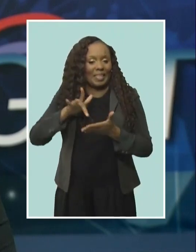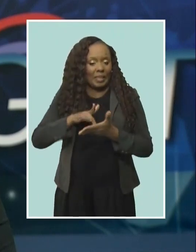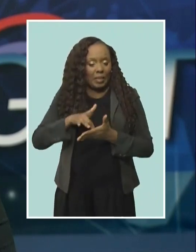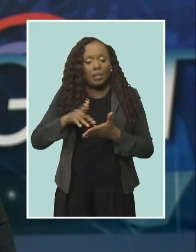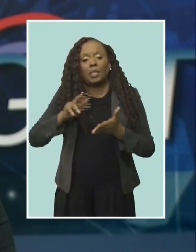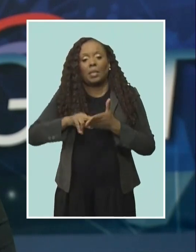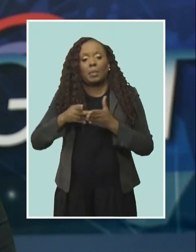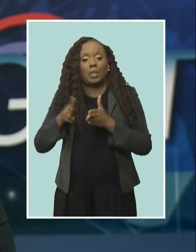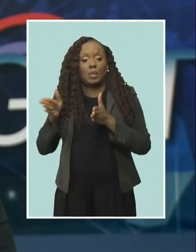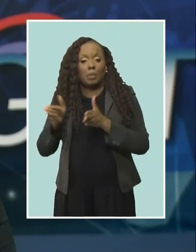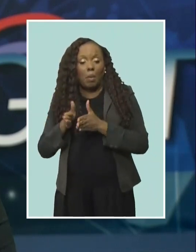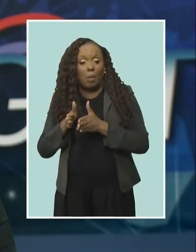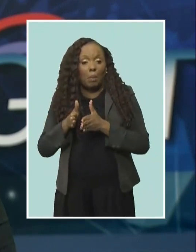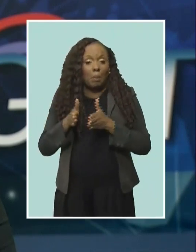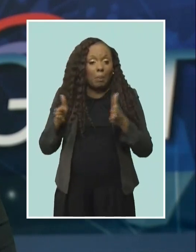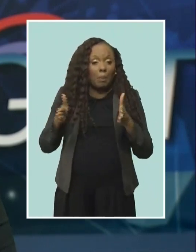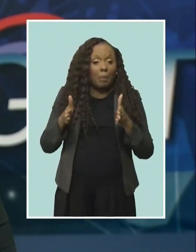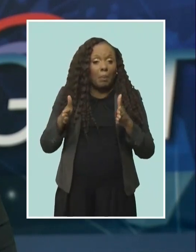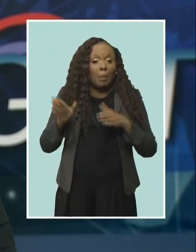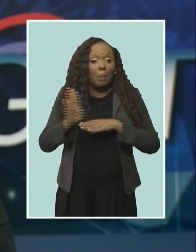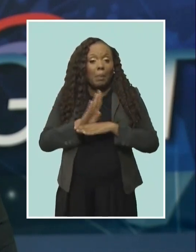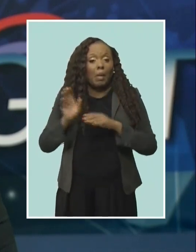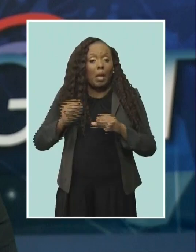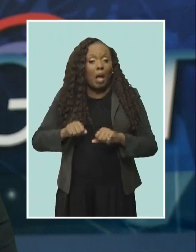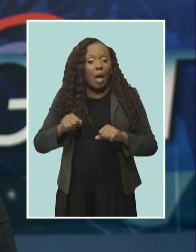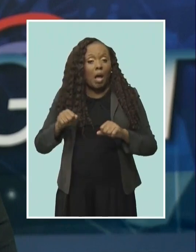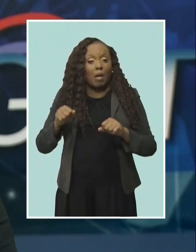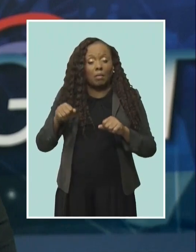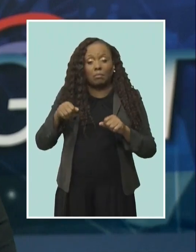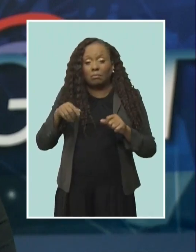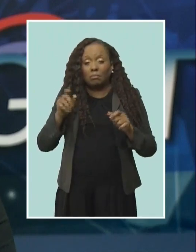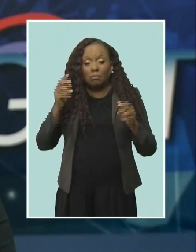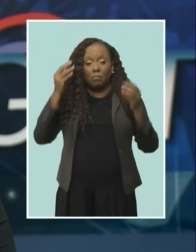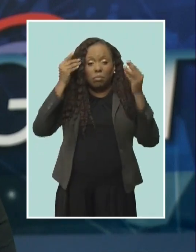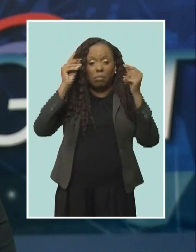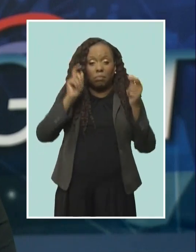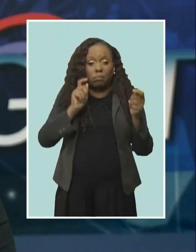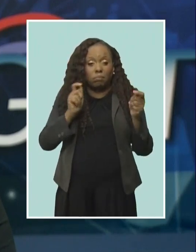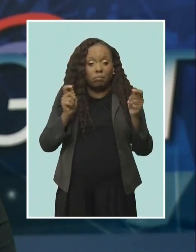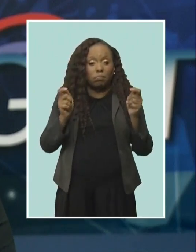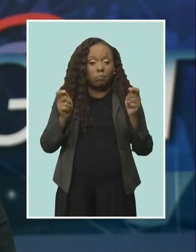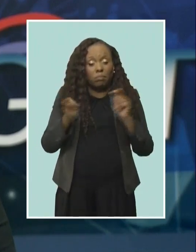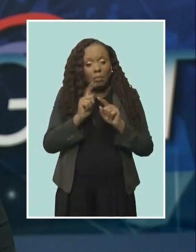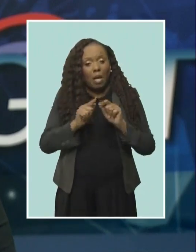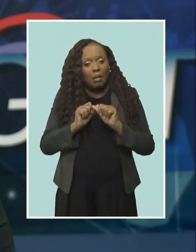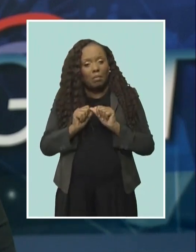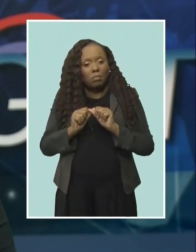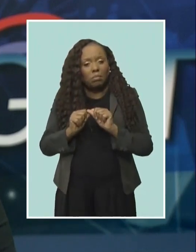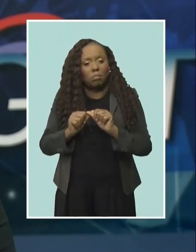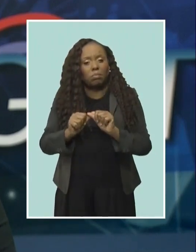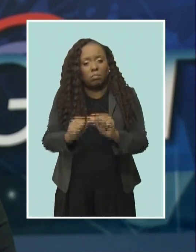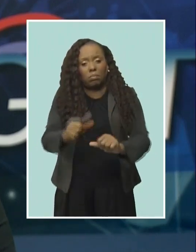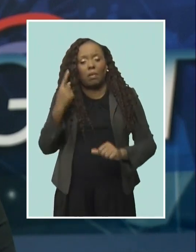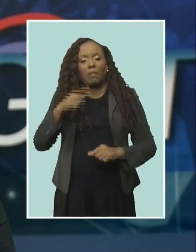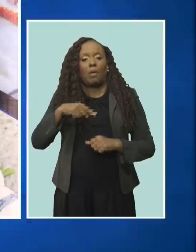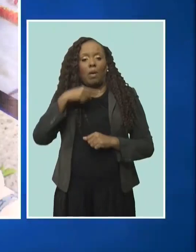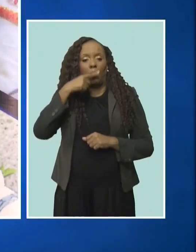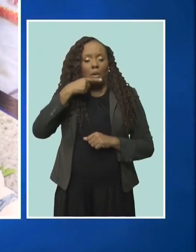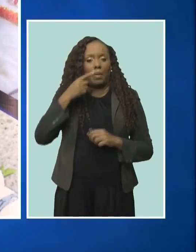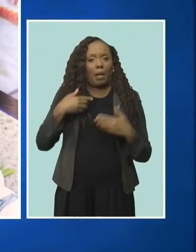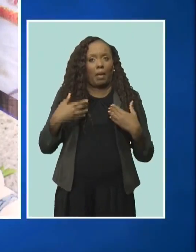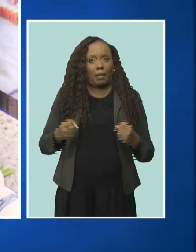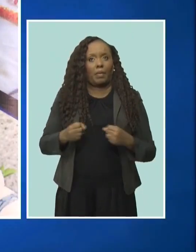embrace reformulation, not just for compliance, but as a long-term investment in public health. In the